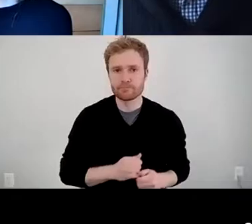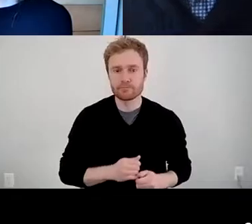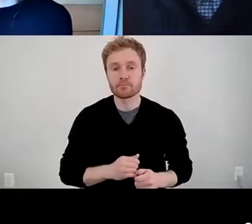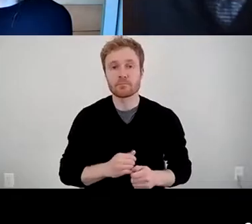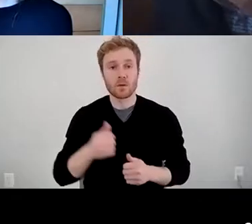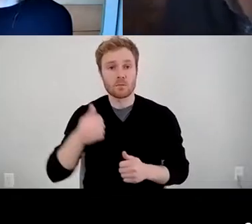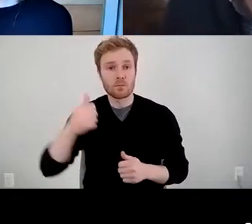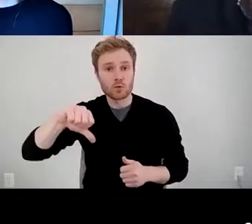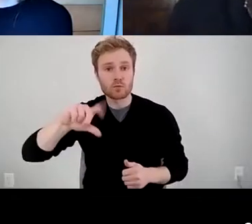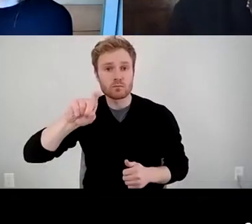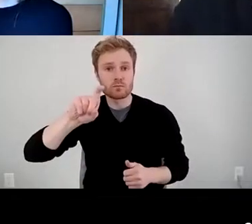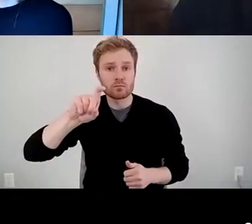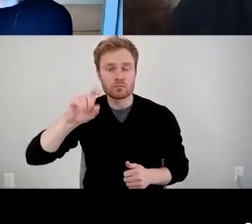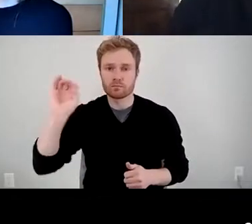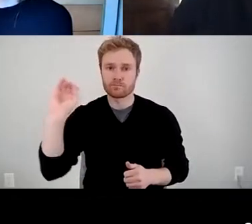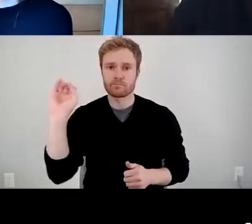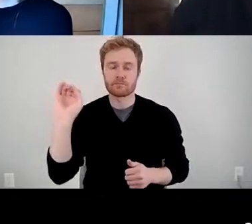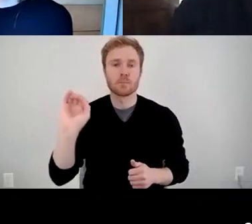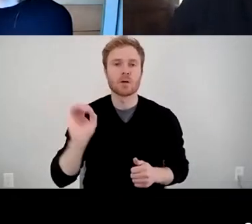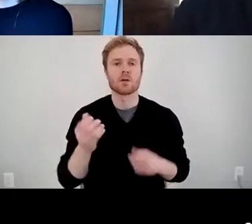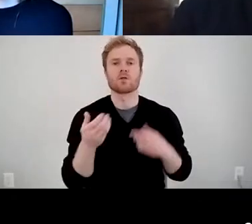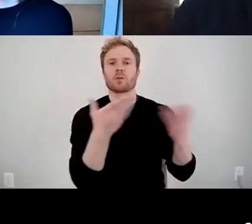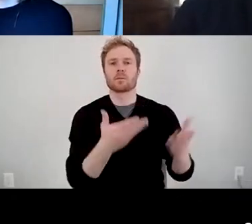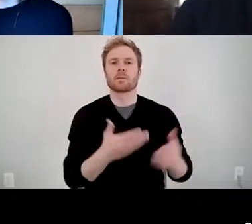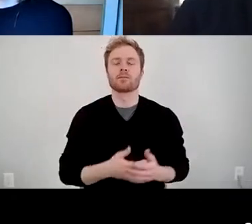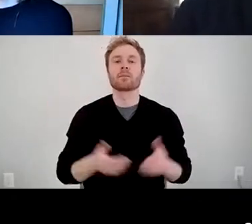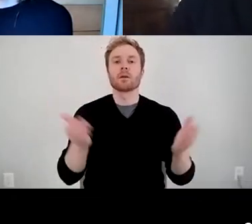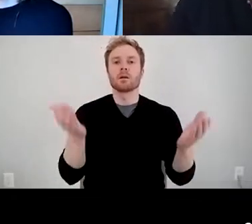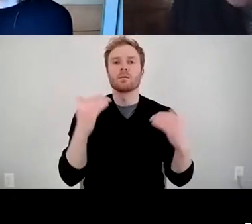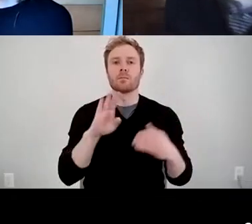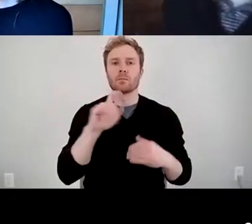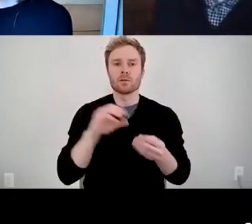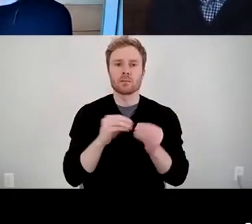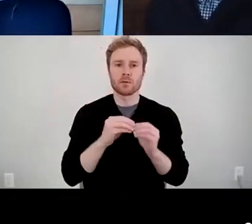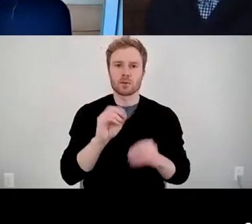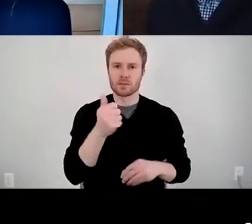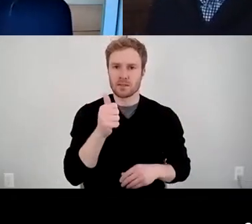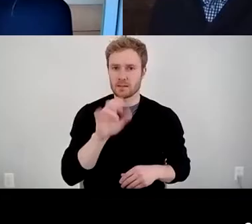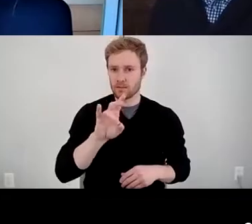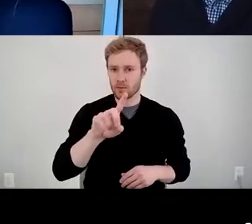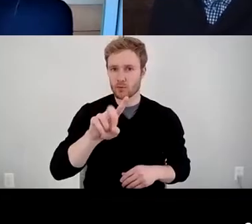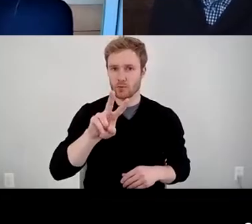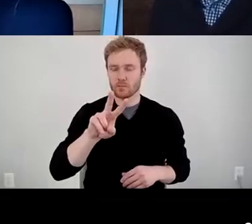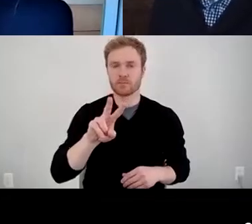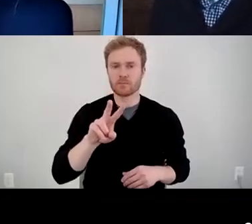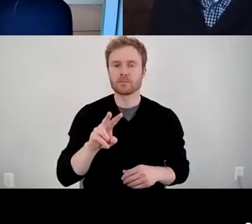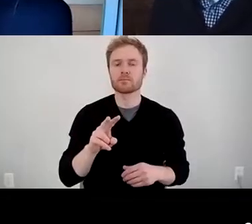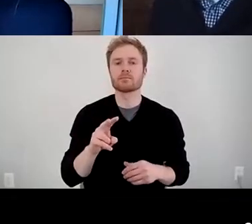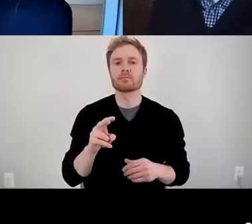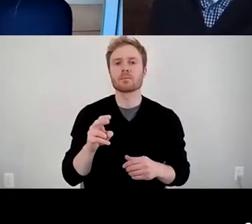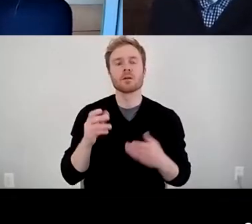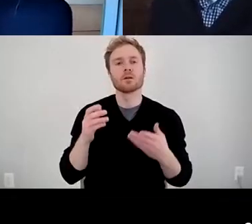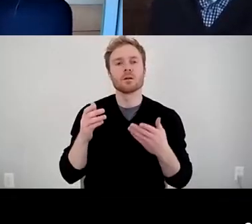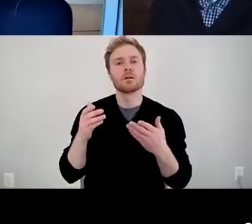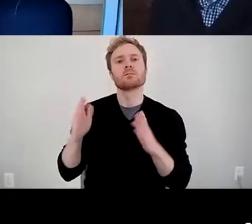sign at 1030 5th Avenue, 1st Ward, 6th Council District. Motion to